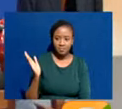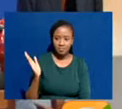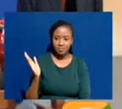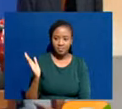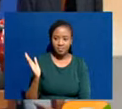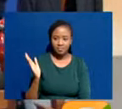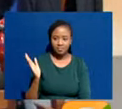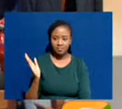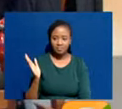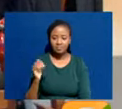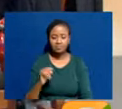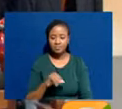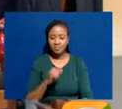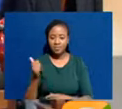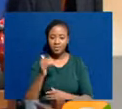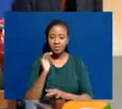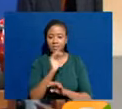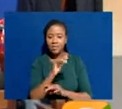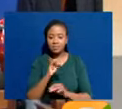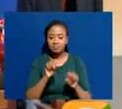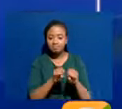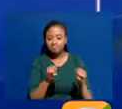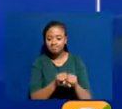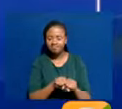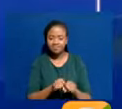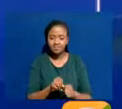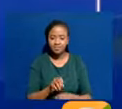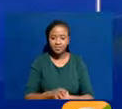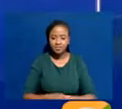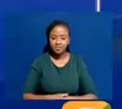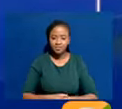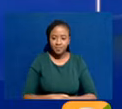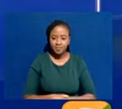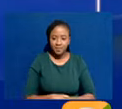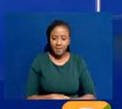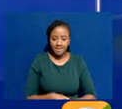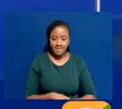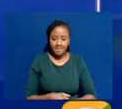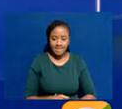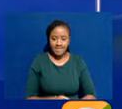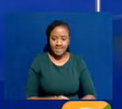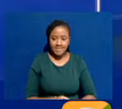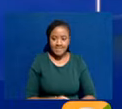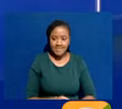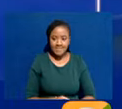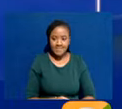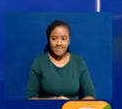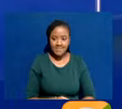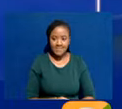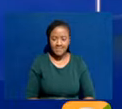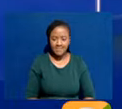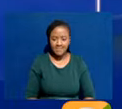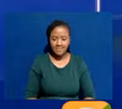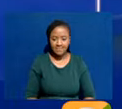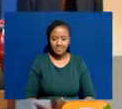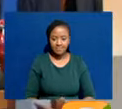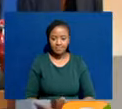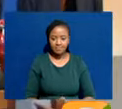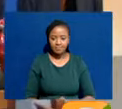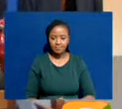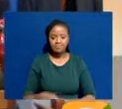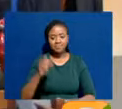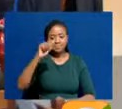Lastly, okay. Says, ask Governor Sakaja on the status of Uhuru Park and the implementation of the zoning of Nairobi. Yeah, remember Uhuru